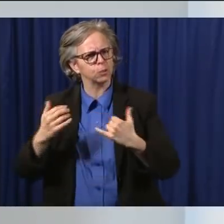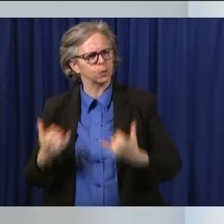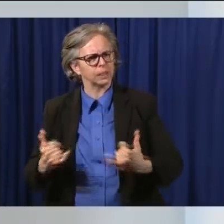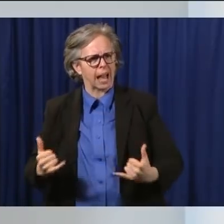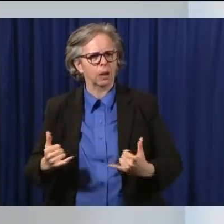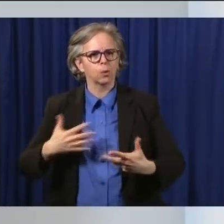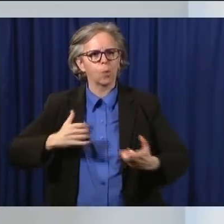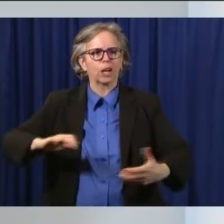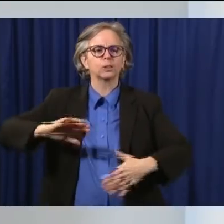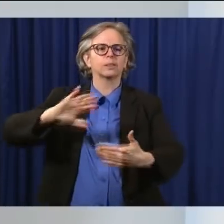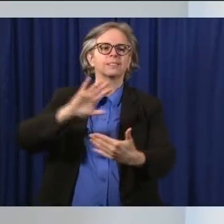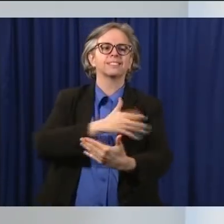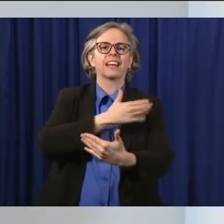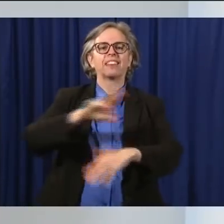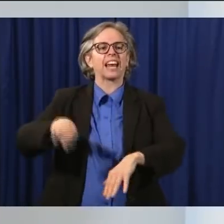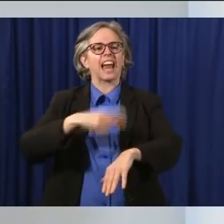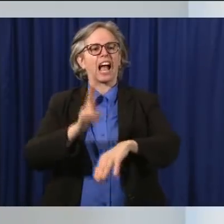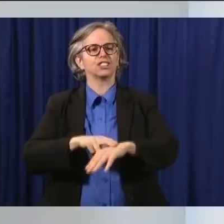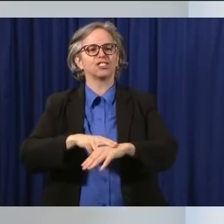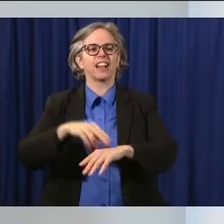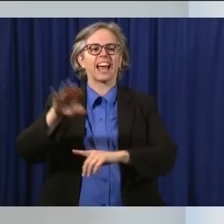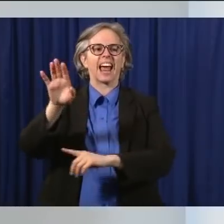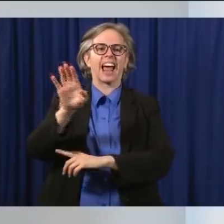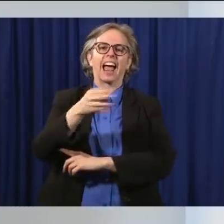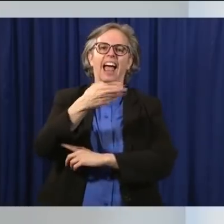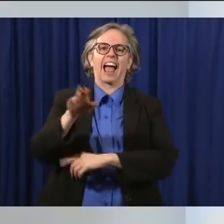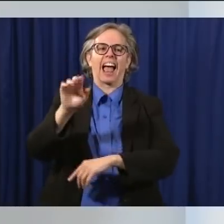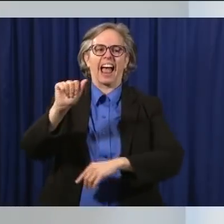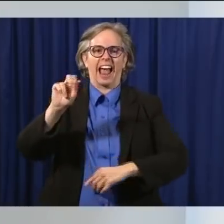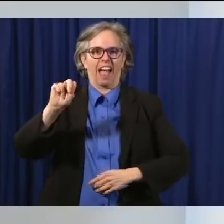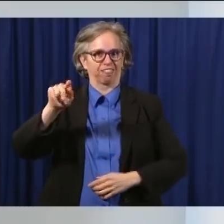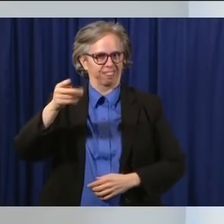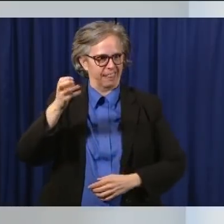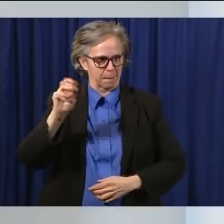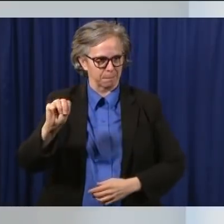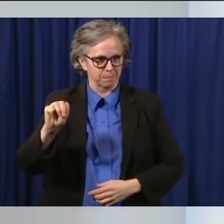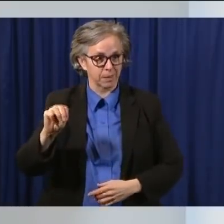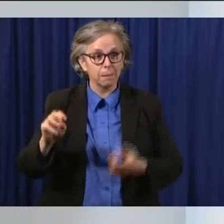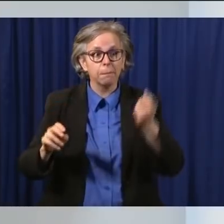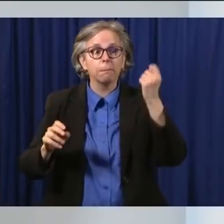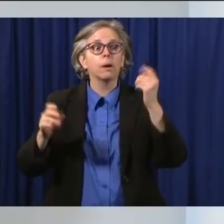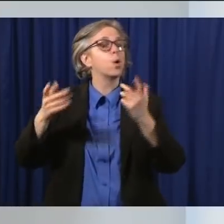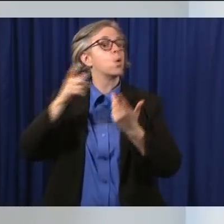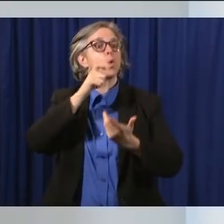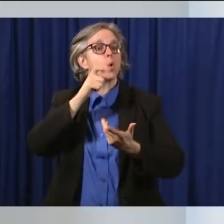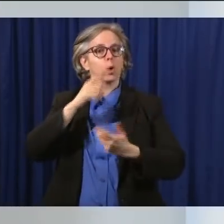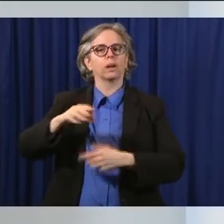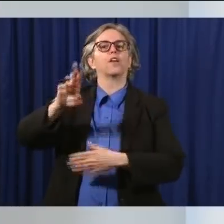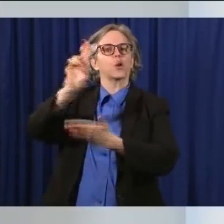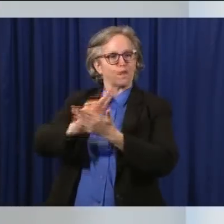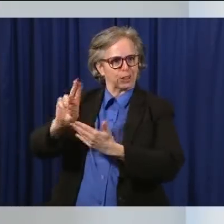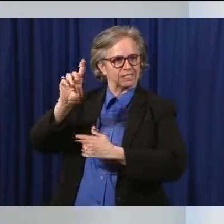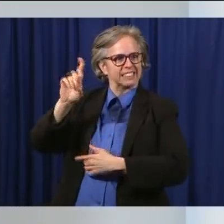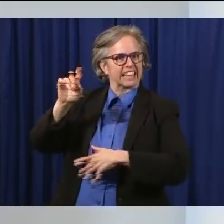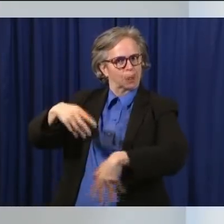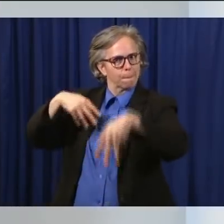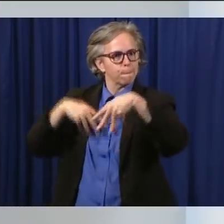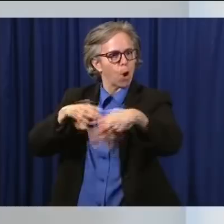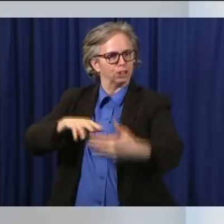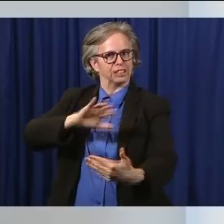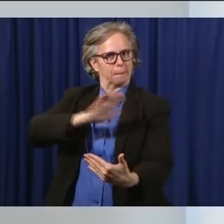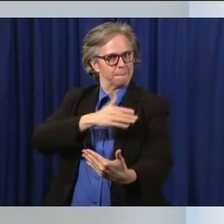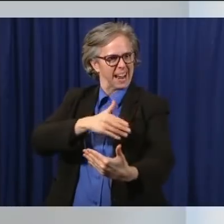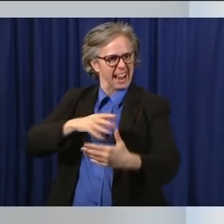national anthem by the University of Dayton Marching Band. And I'm a proud graduate of the University of